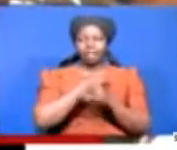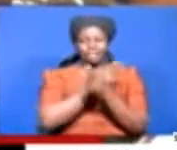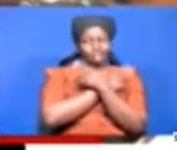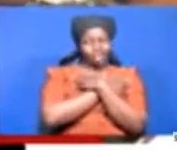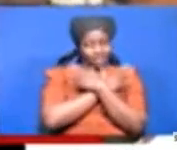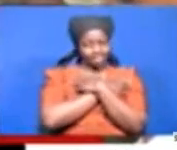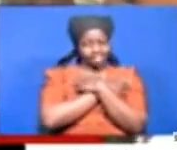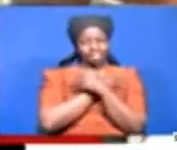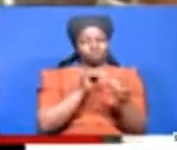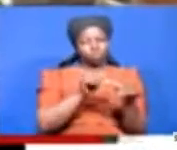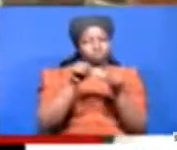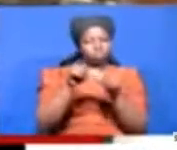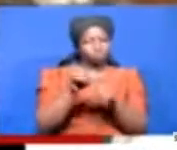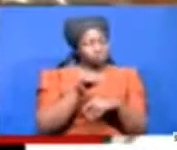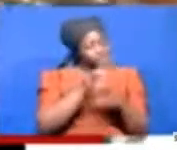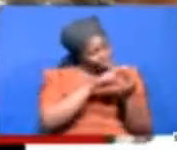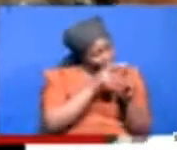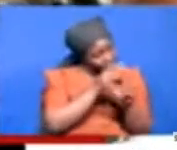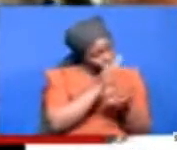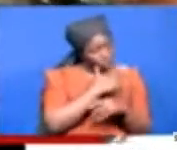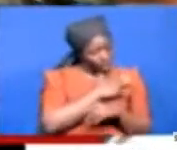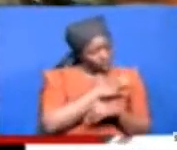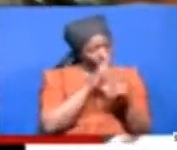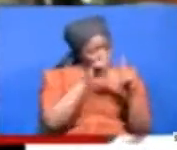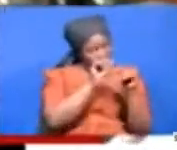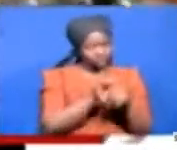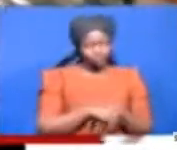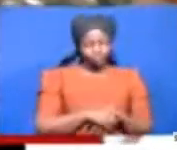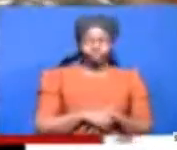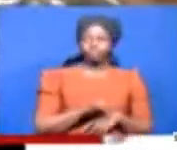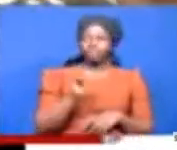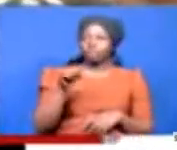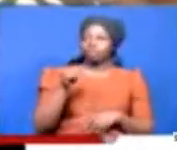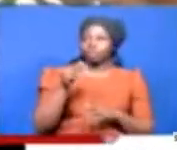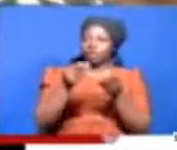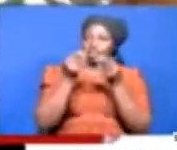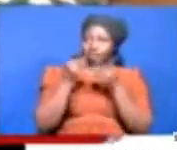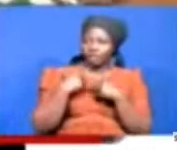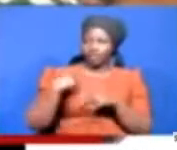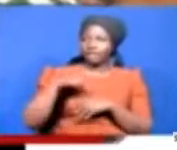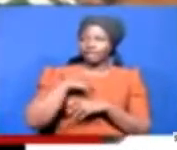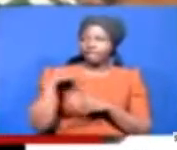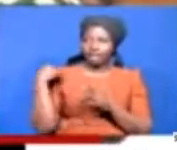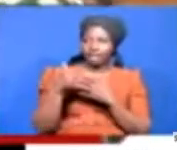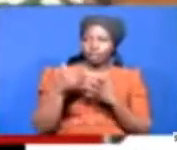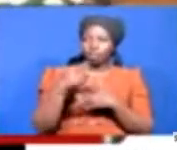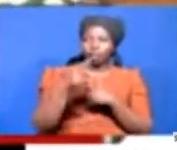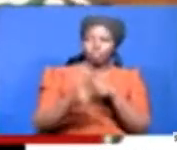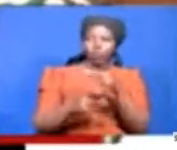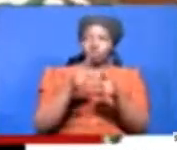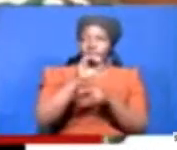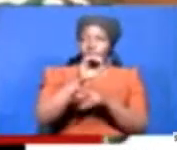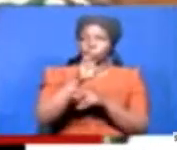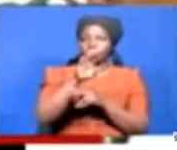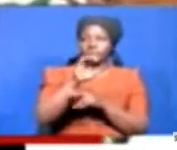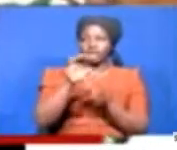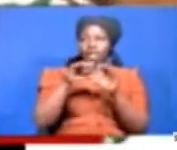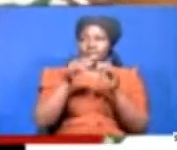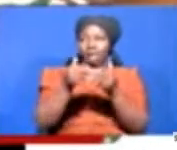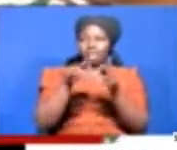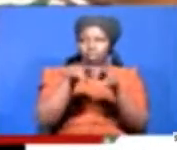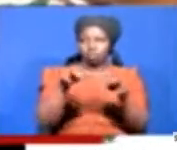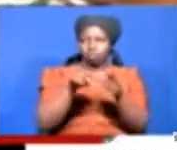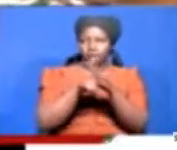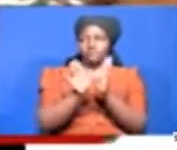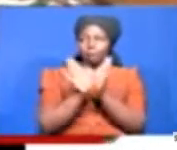said. Yes. You've given us so far the progress in CBC classrooms in public schools, but we know